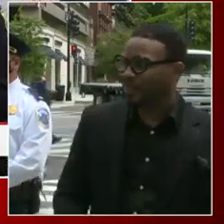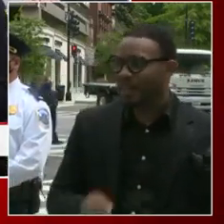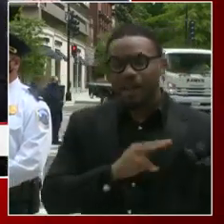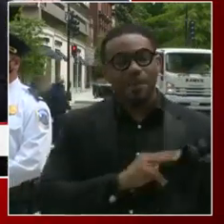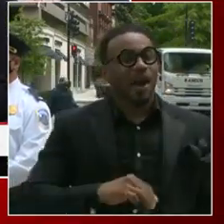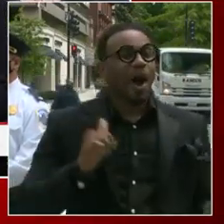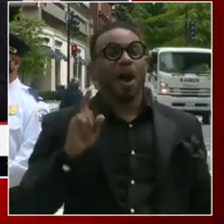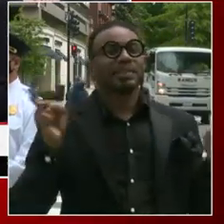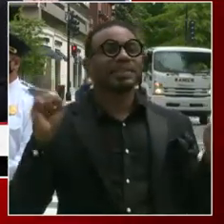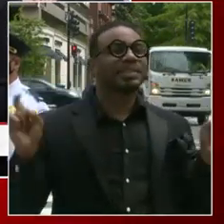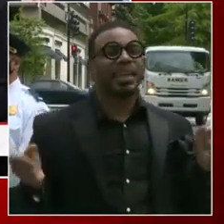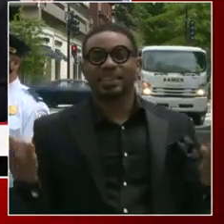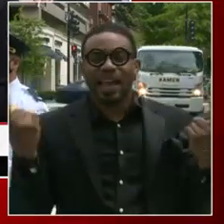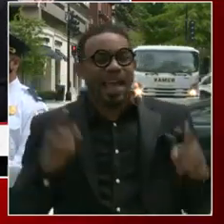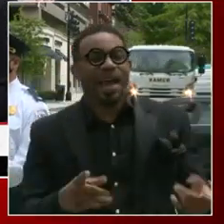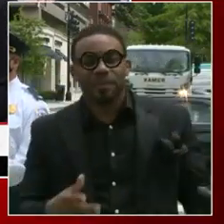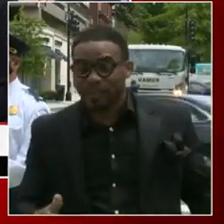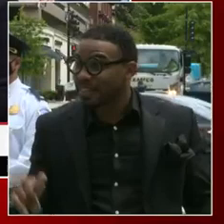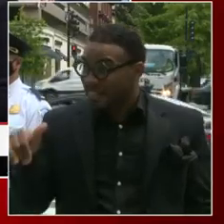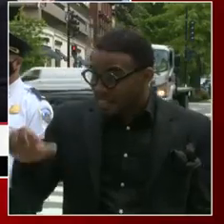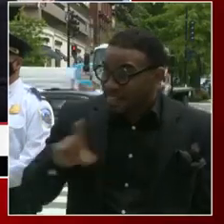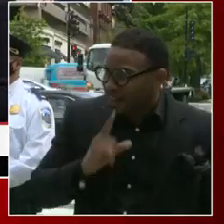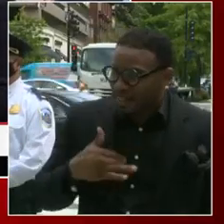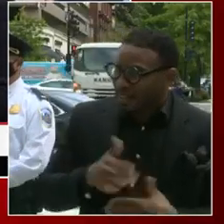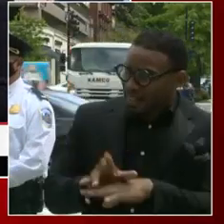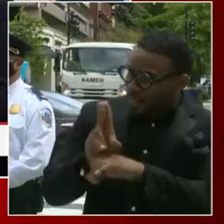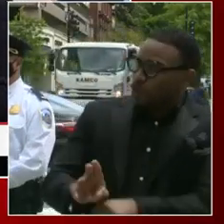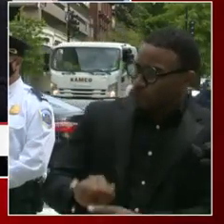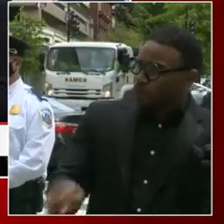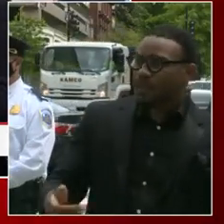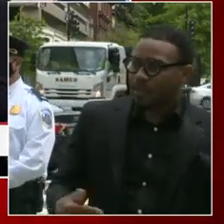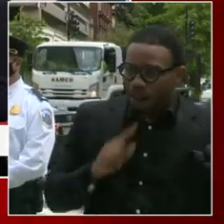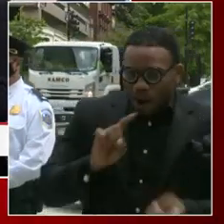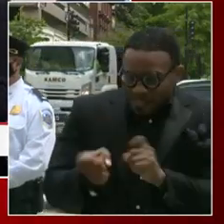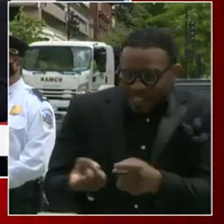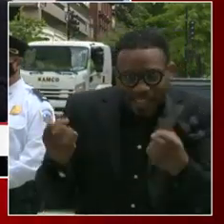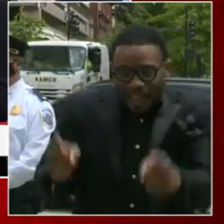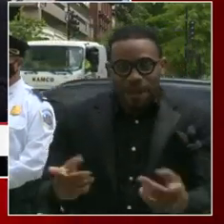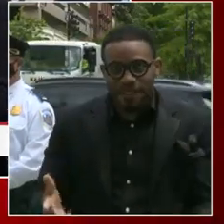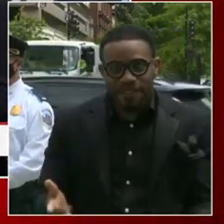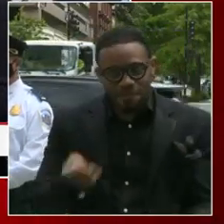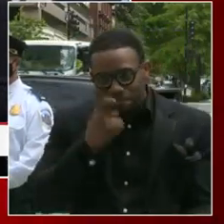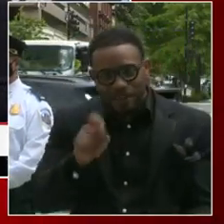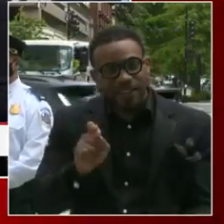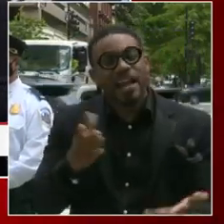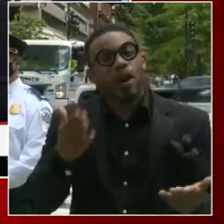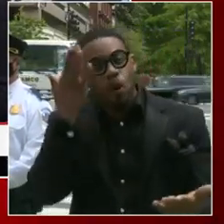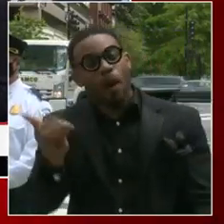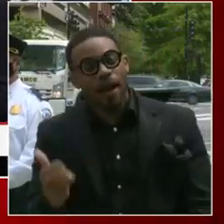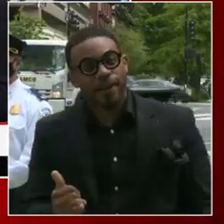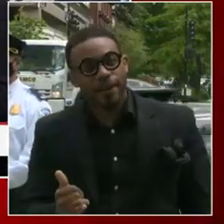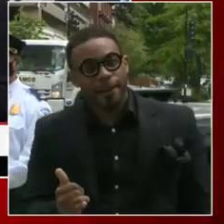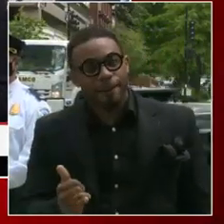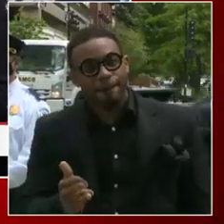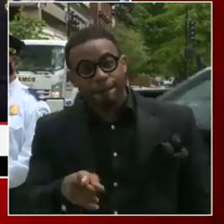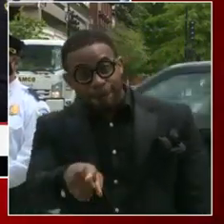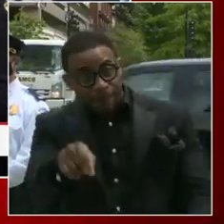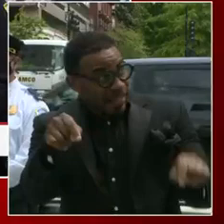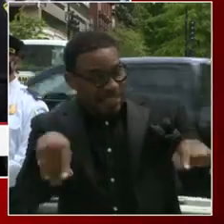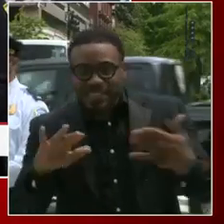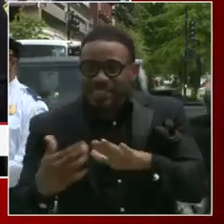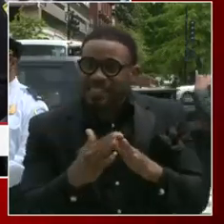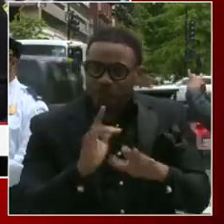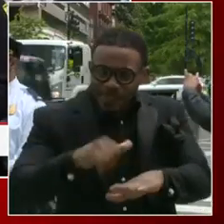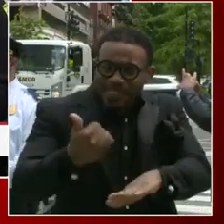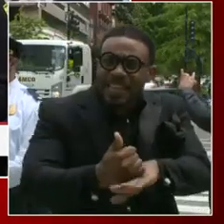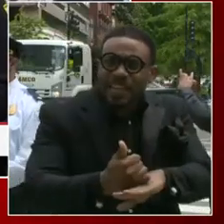there are all these changes going on. And Yes, get used to it. There are changes going on, and here's why. This city